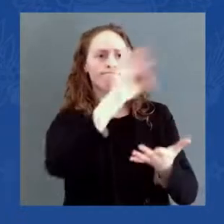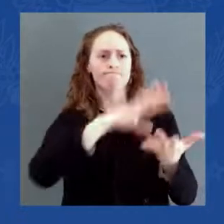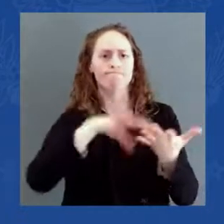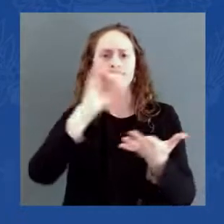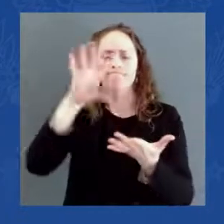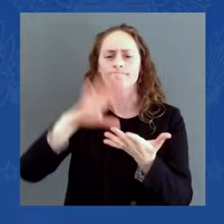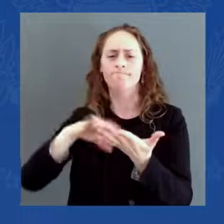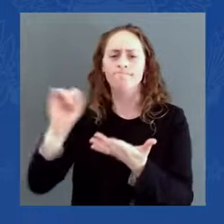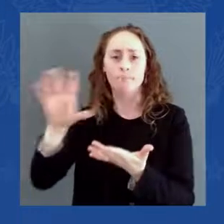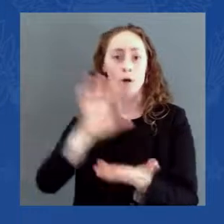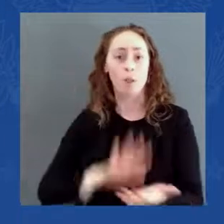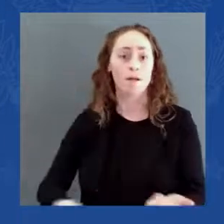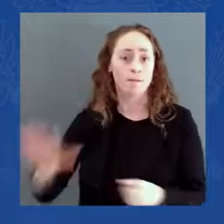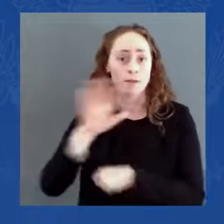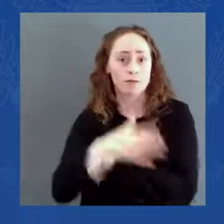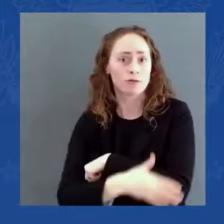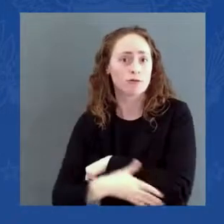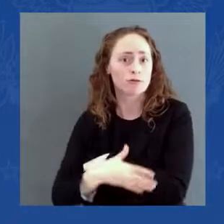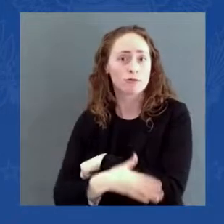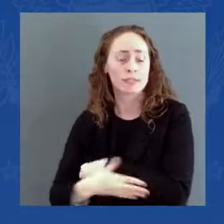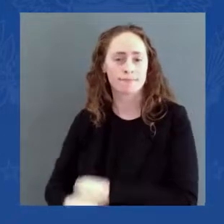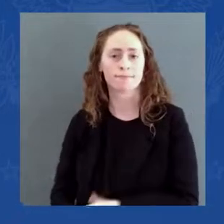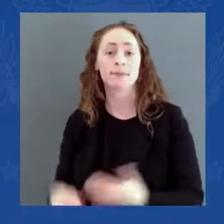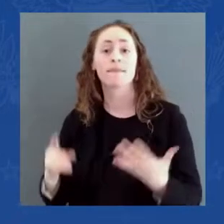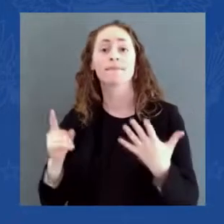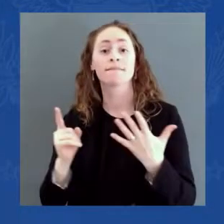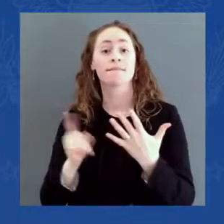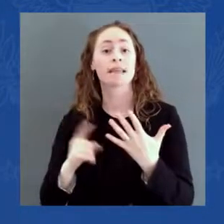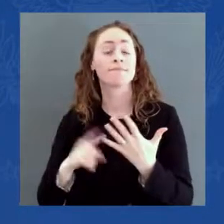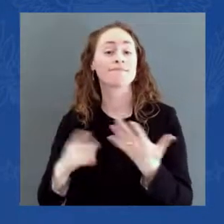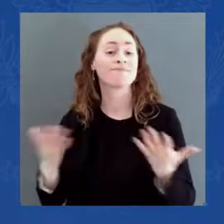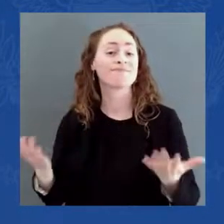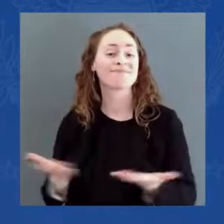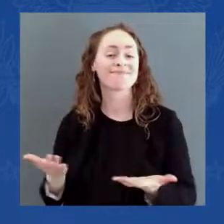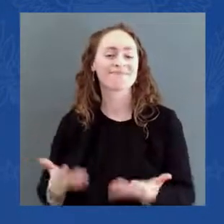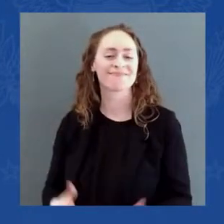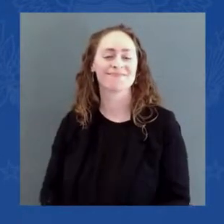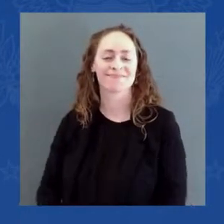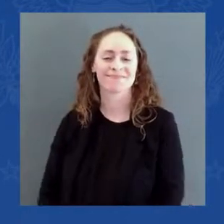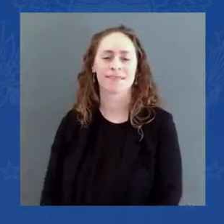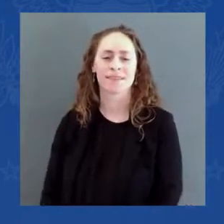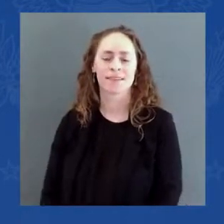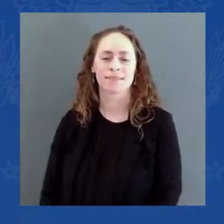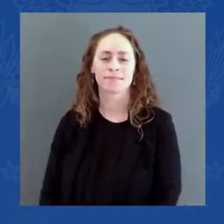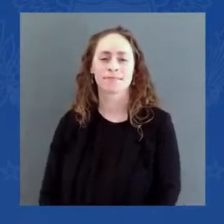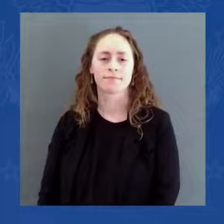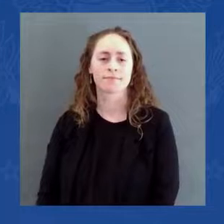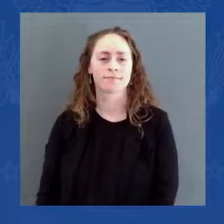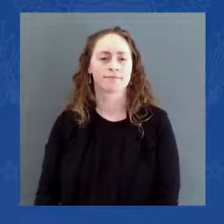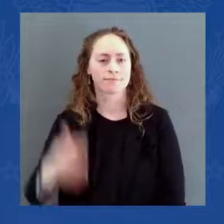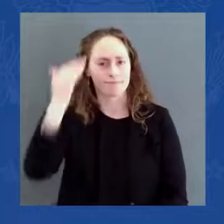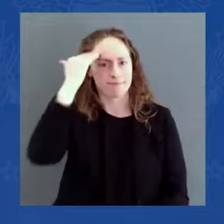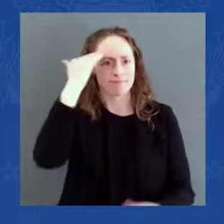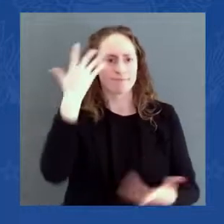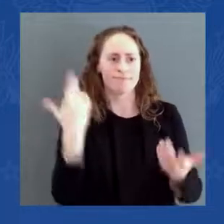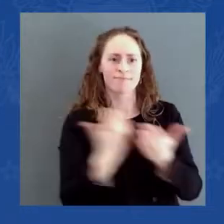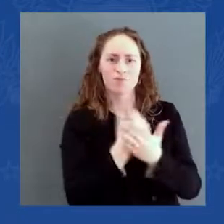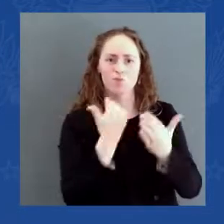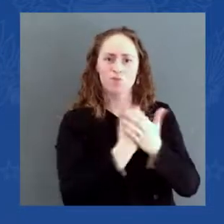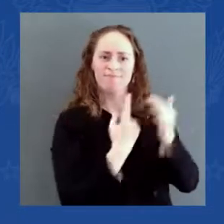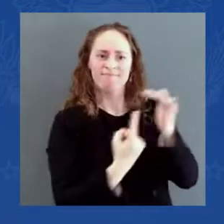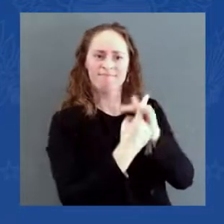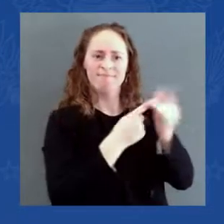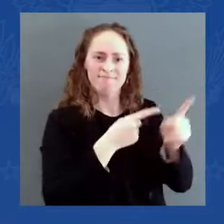variant, all that emerged elsewhere, it all came from somewhere else. And ultimately,